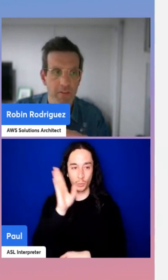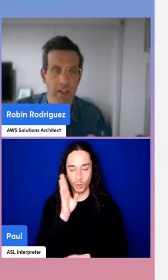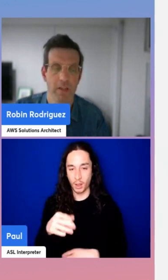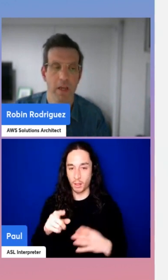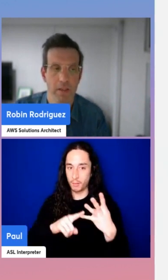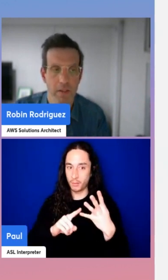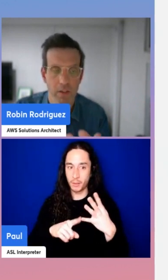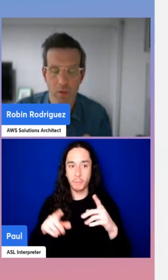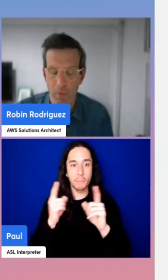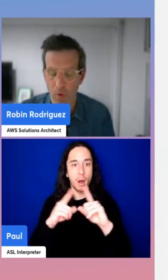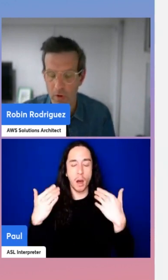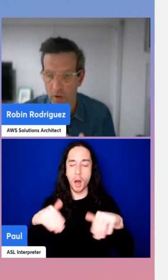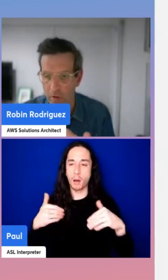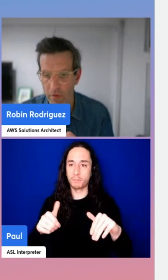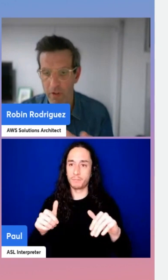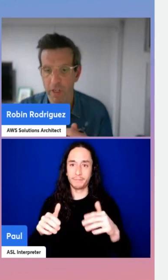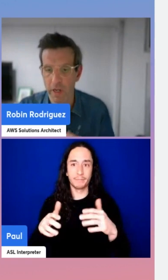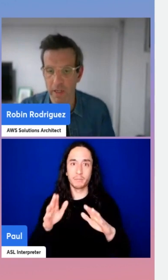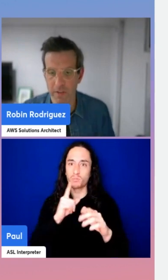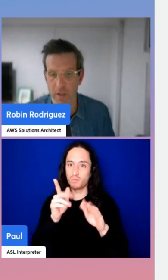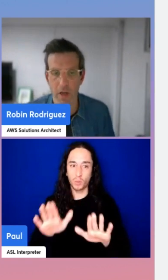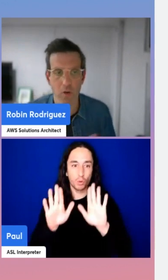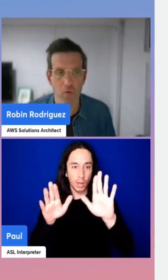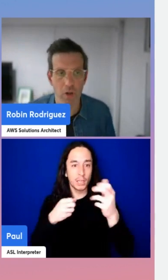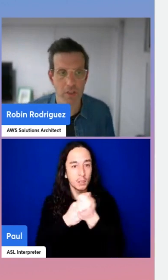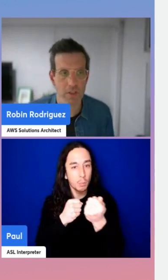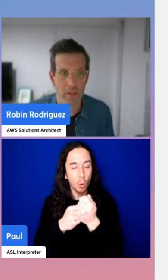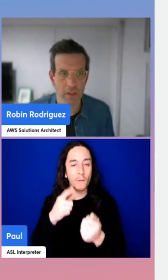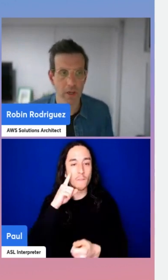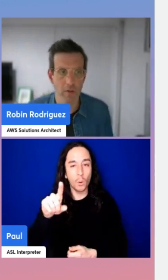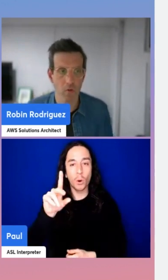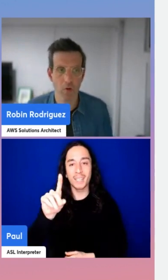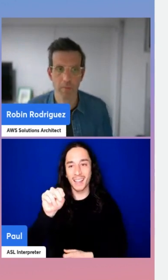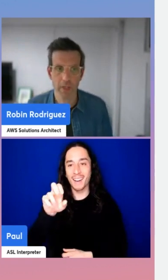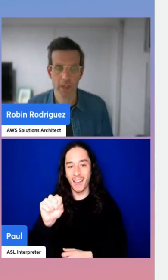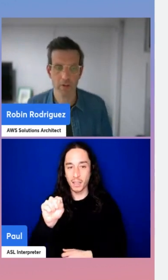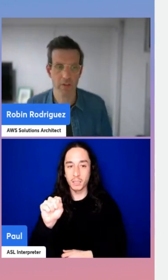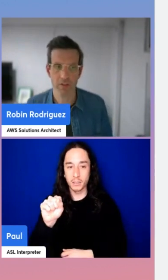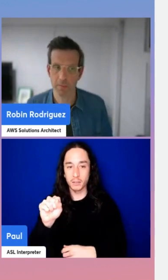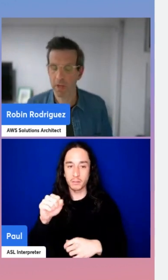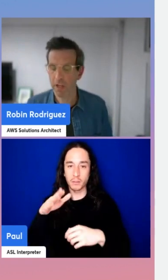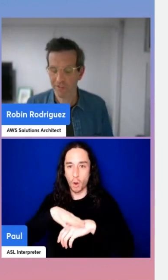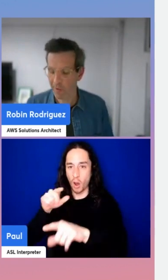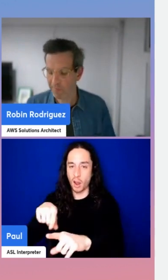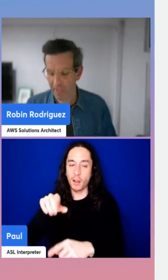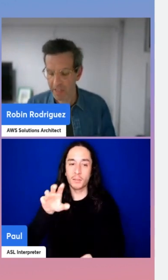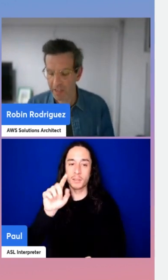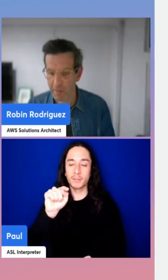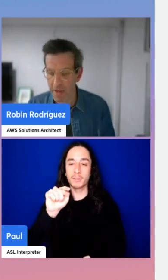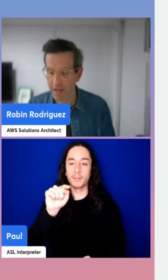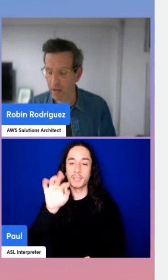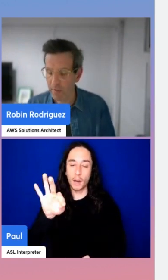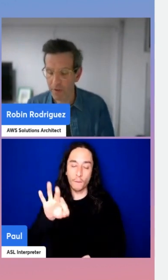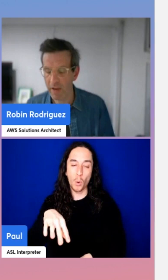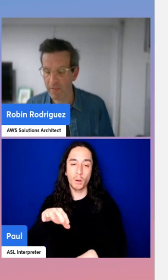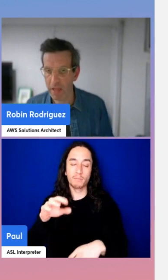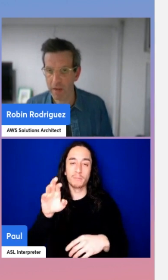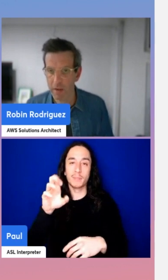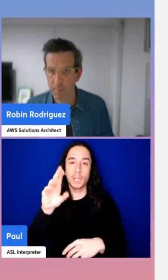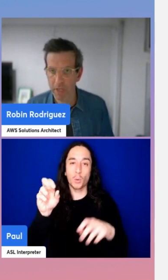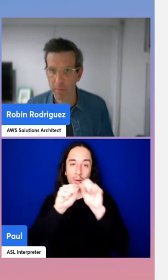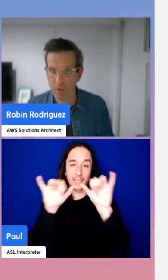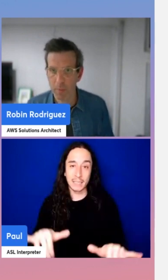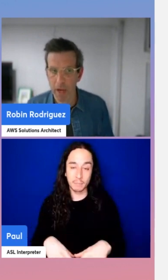is fantastic support for DNS across the Terraform ecosystem. So it doesn't matter if you have